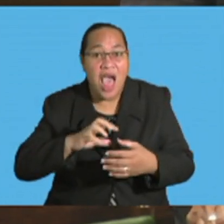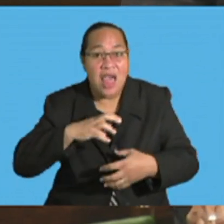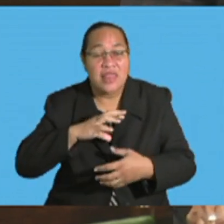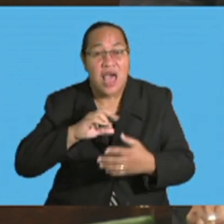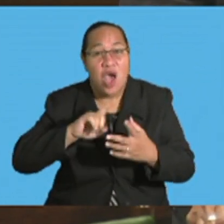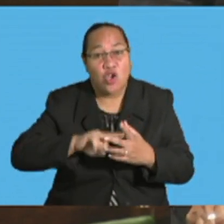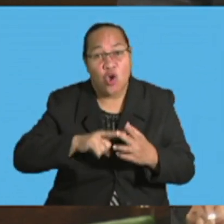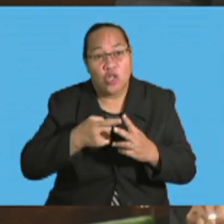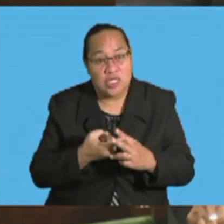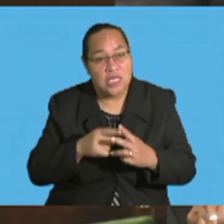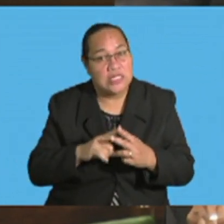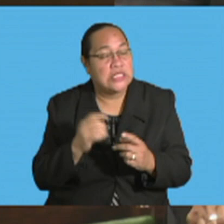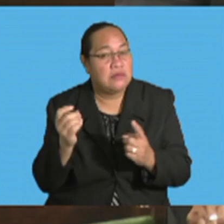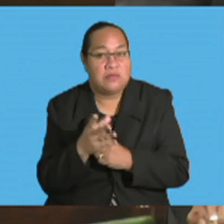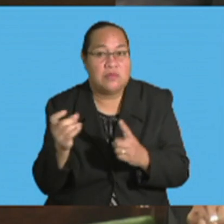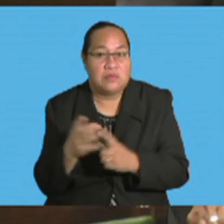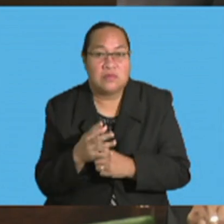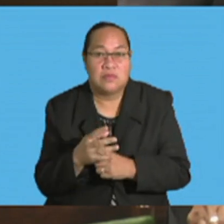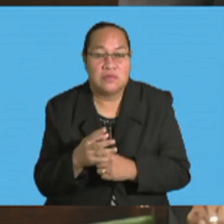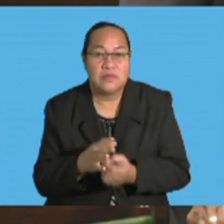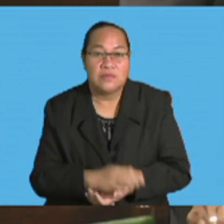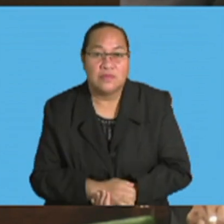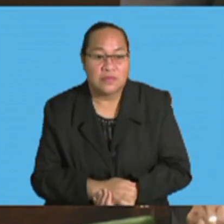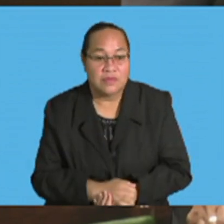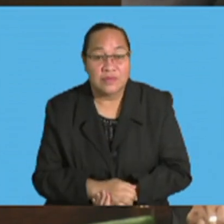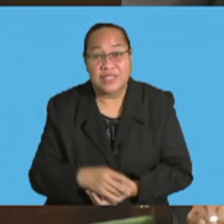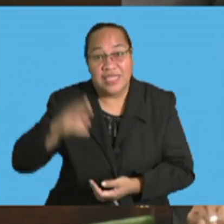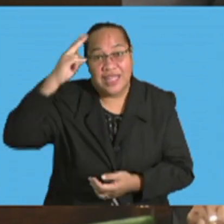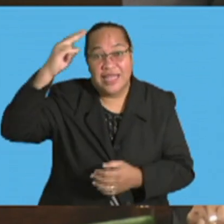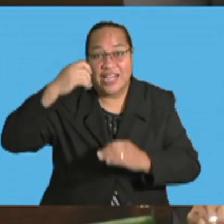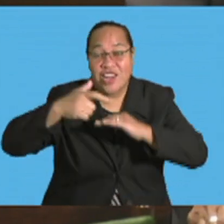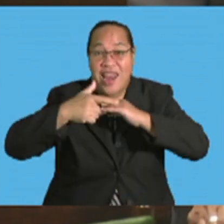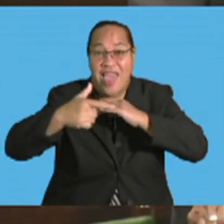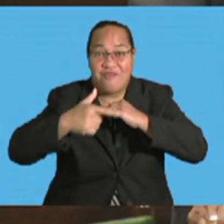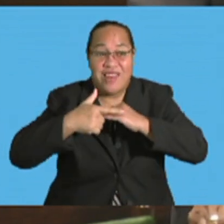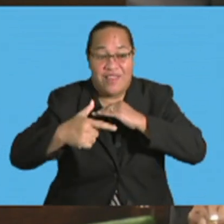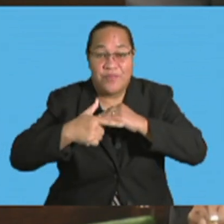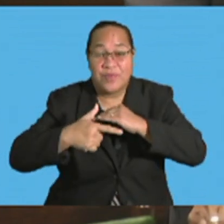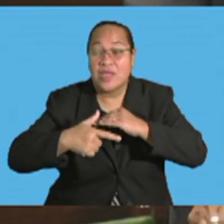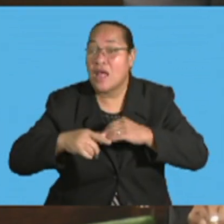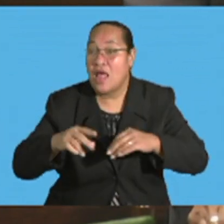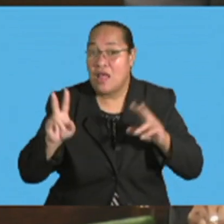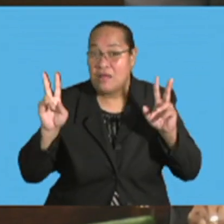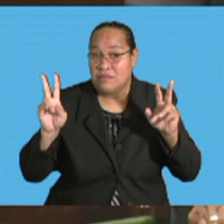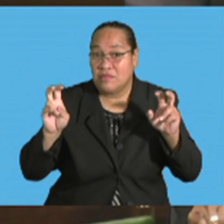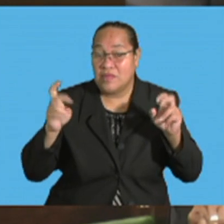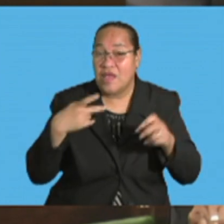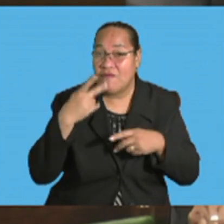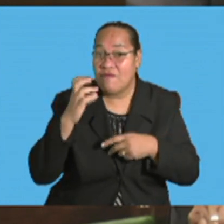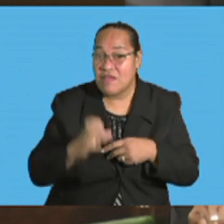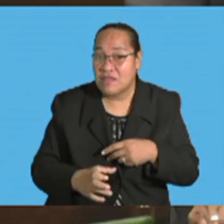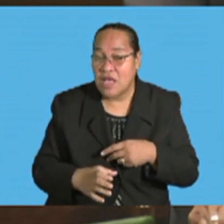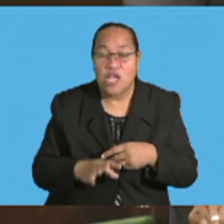used is what matters. Absolutely. At the national level, the notion of being a Wulangi does not apply